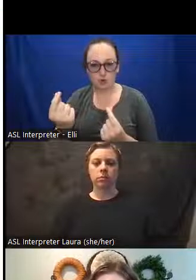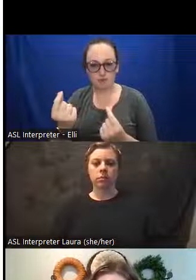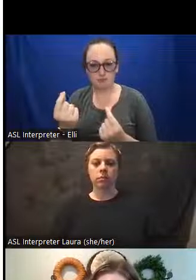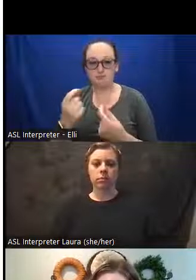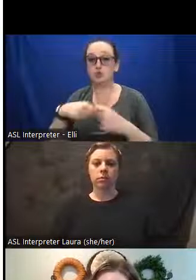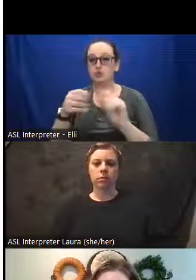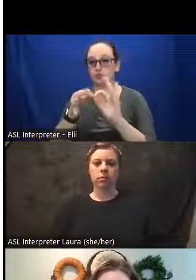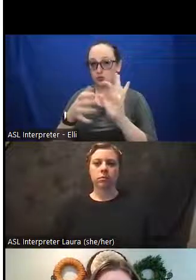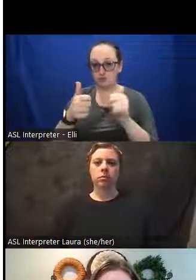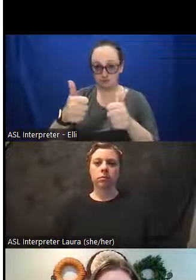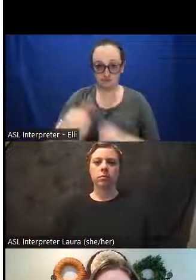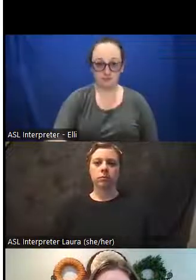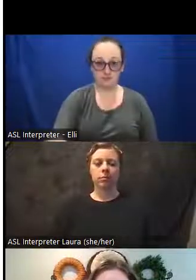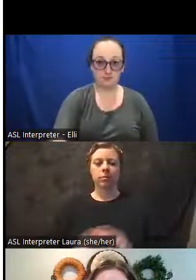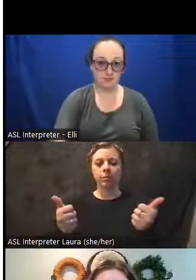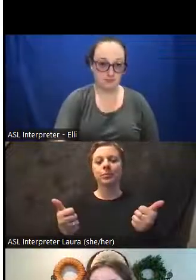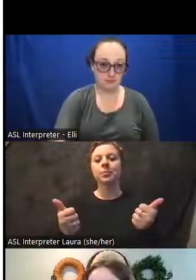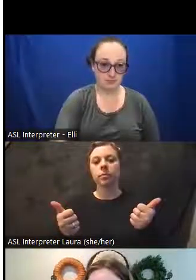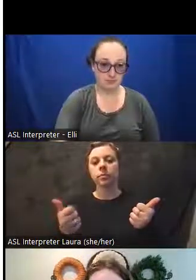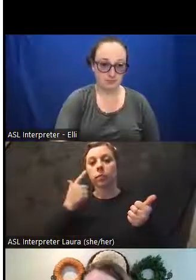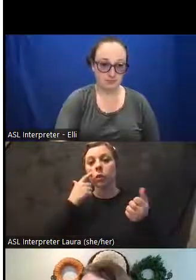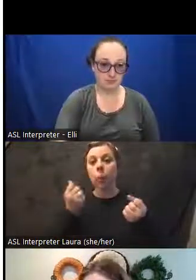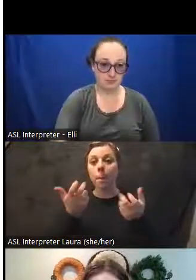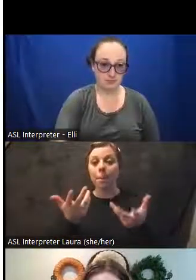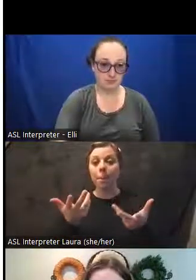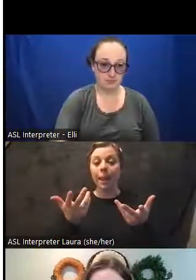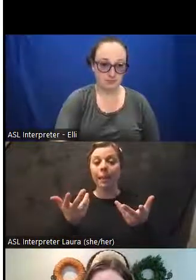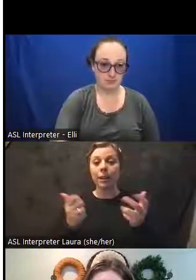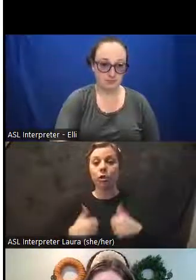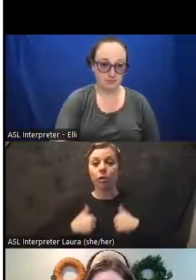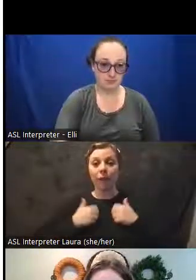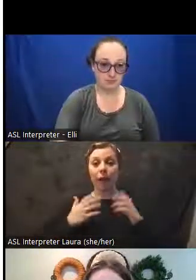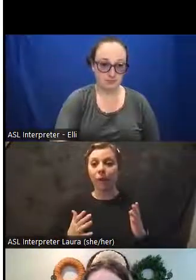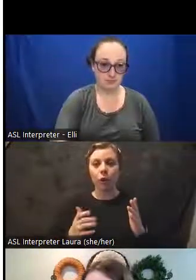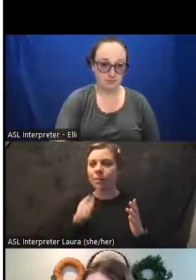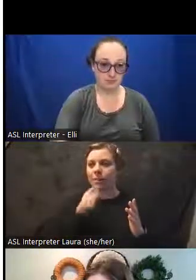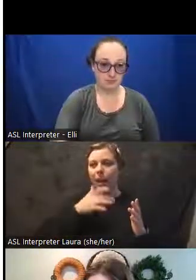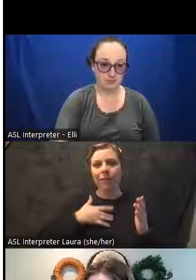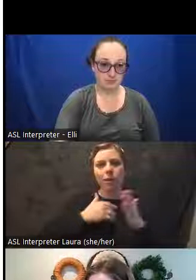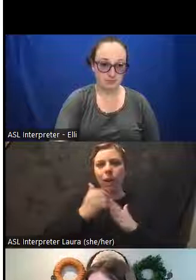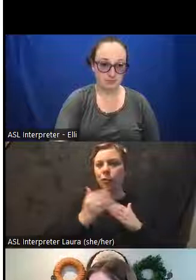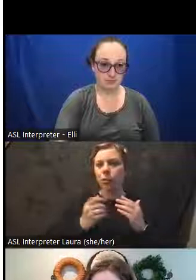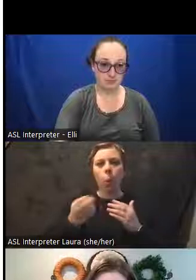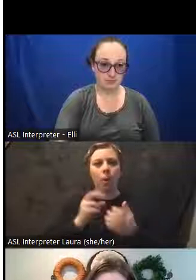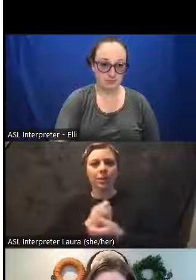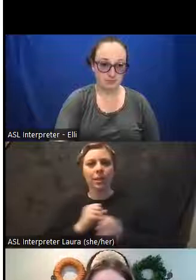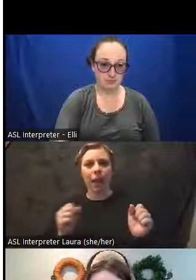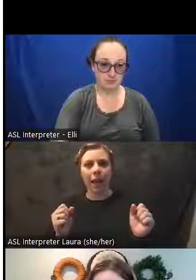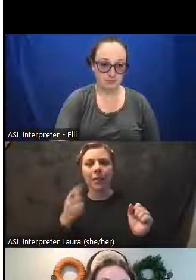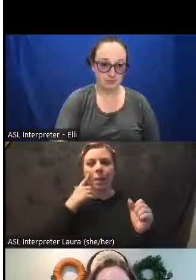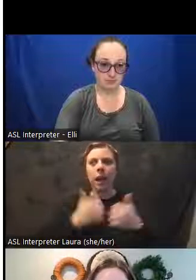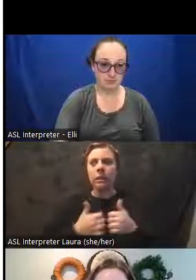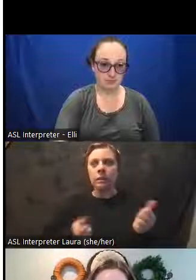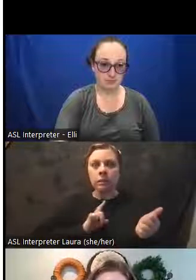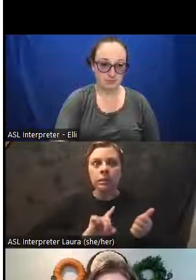of survivors, that was not comfortable or safe because it outed them as a survivor or